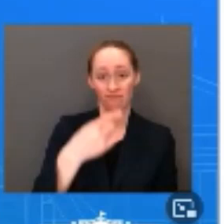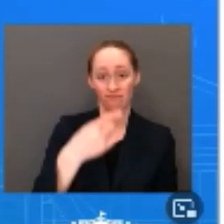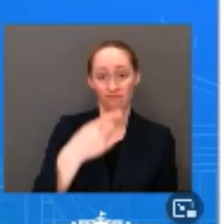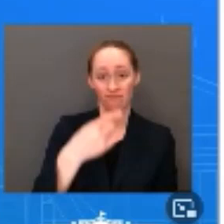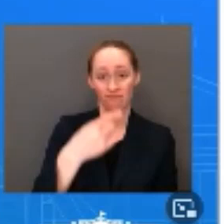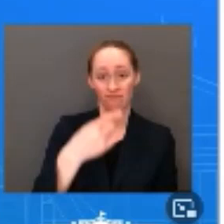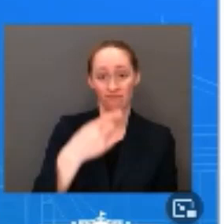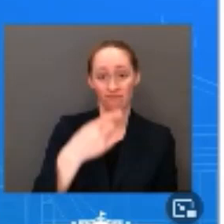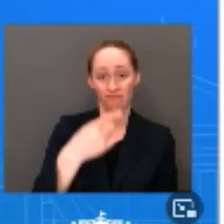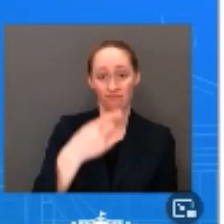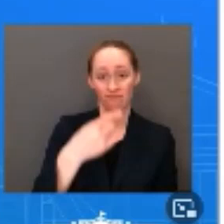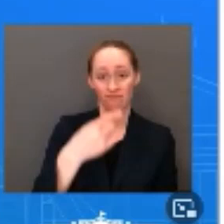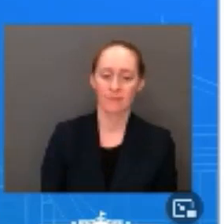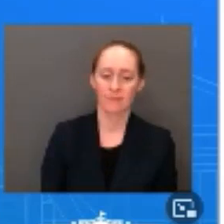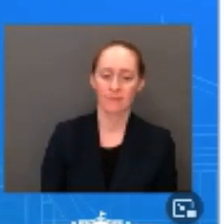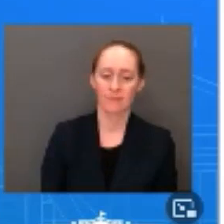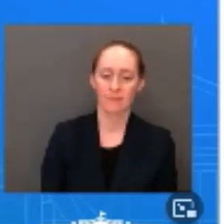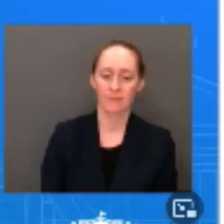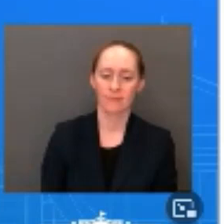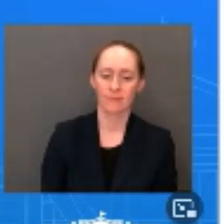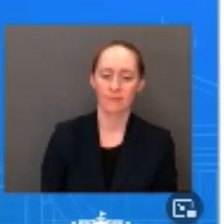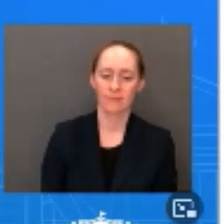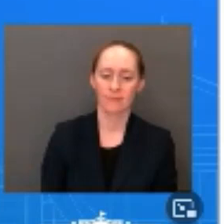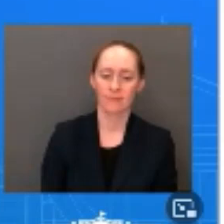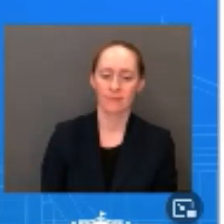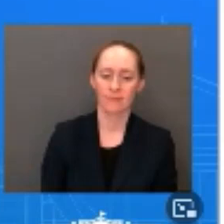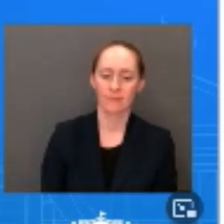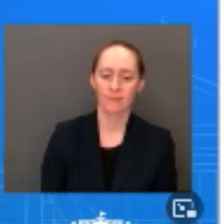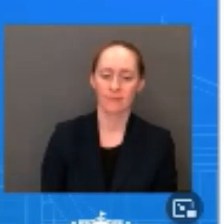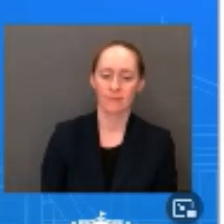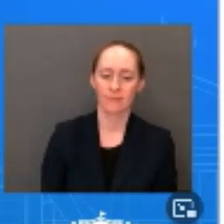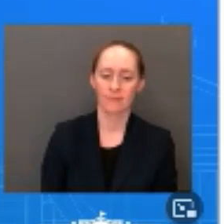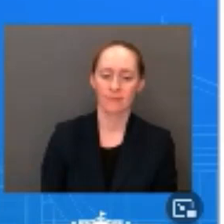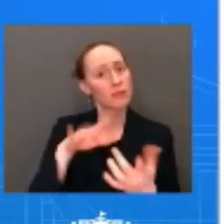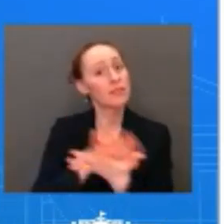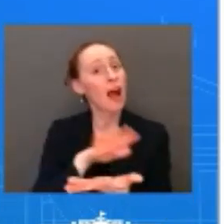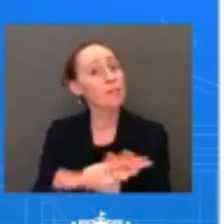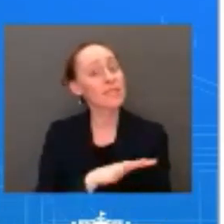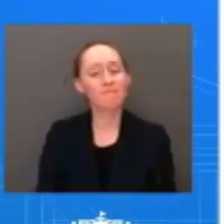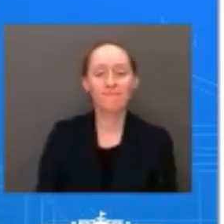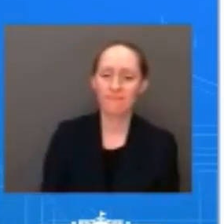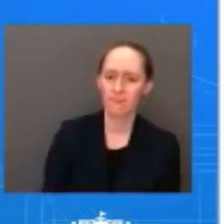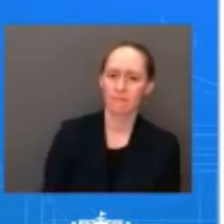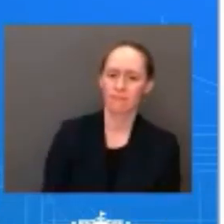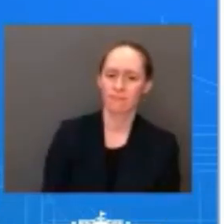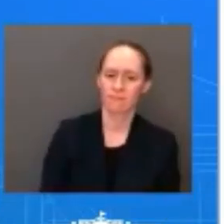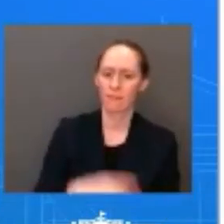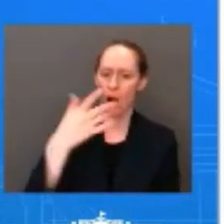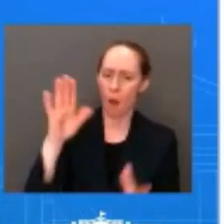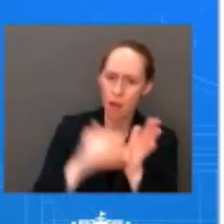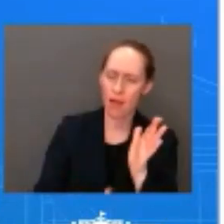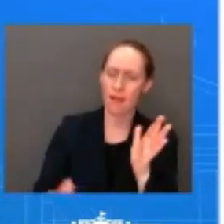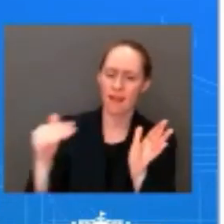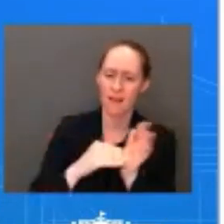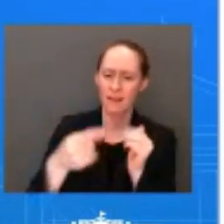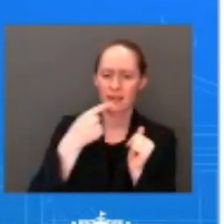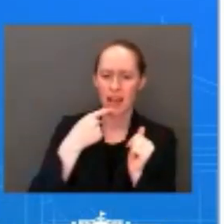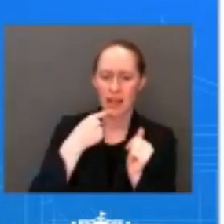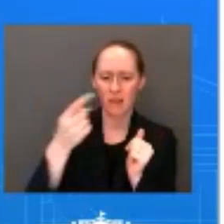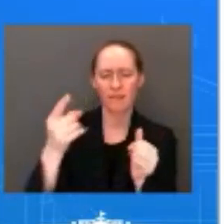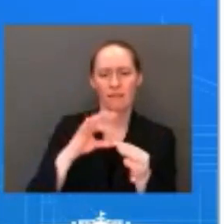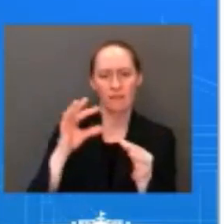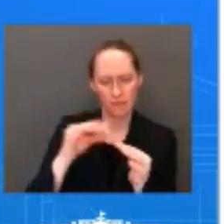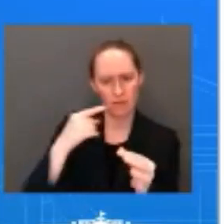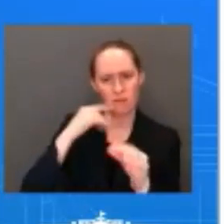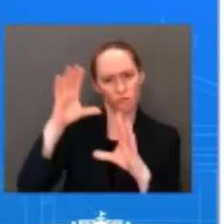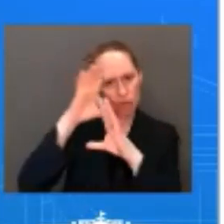Another question on the documents. You have said, though, from this podium many, many times over the last 2 weeks that this president takes the handling of classified material very seriously. And